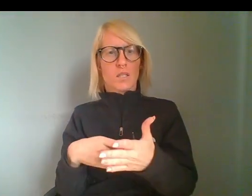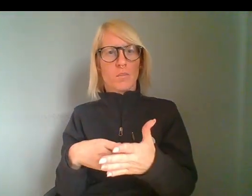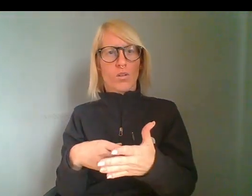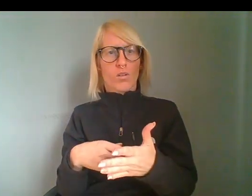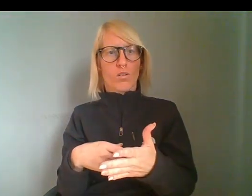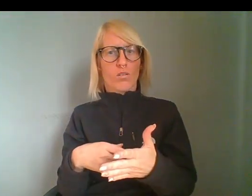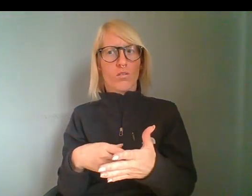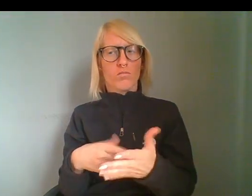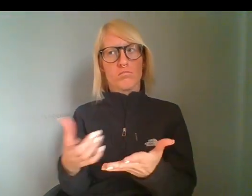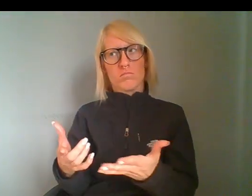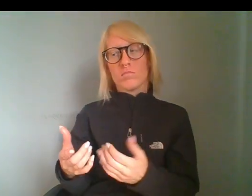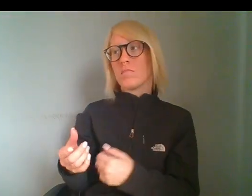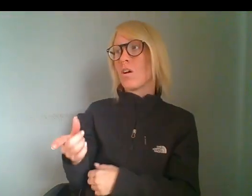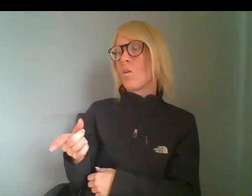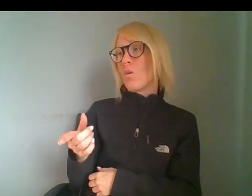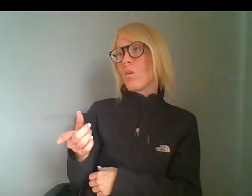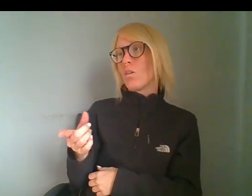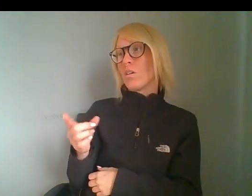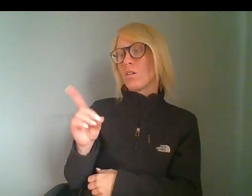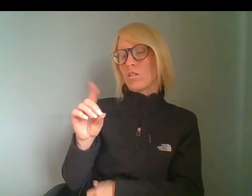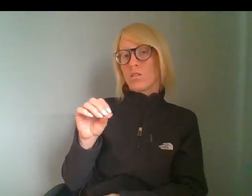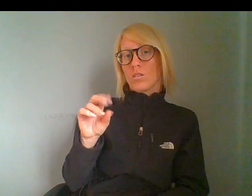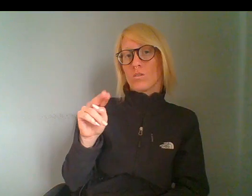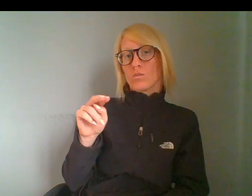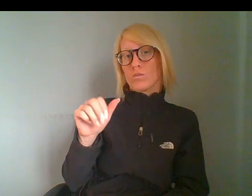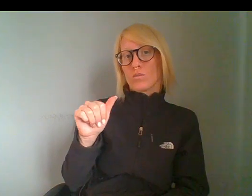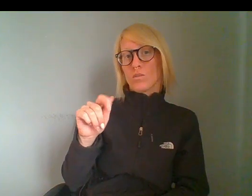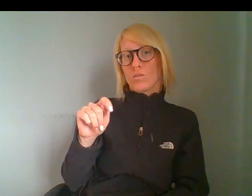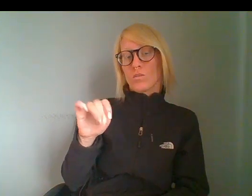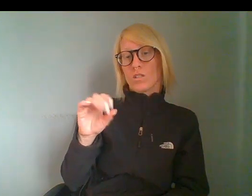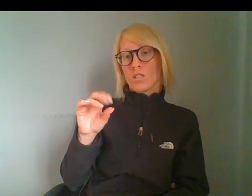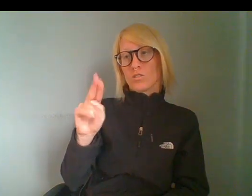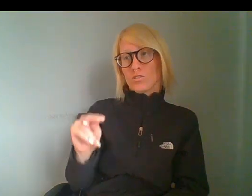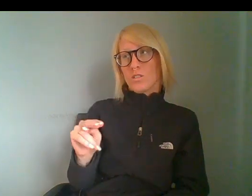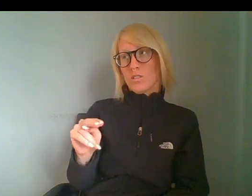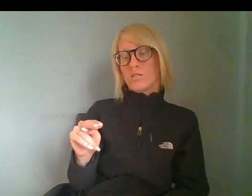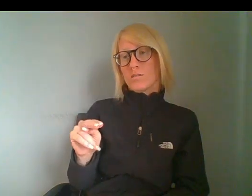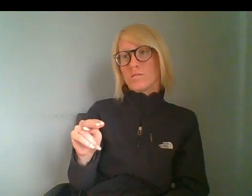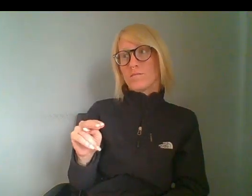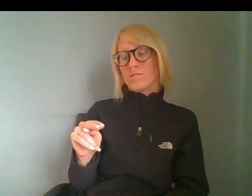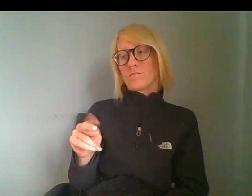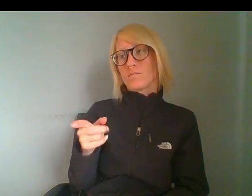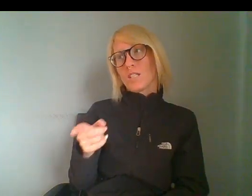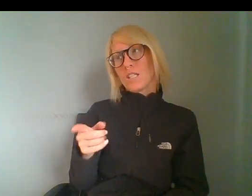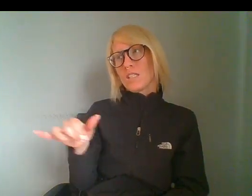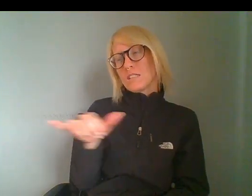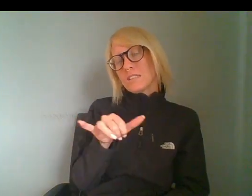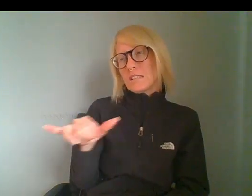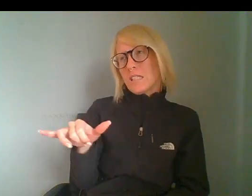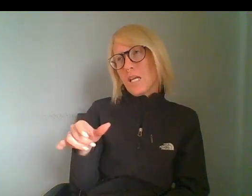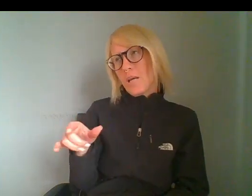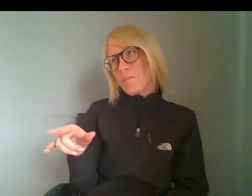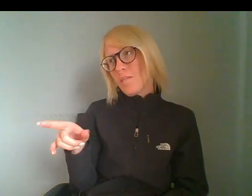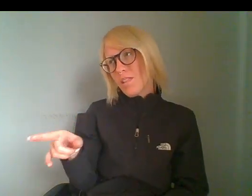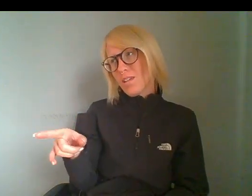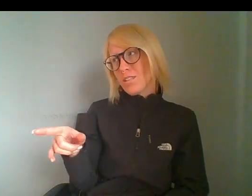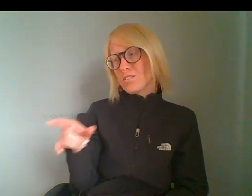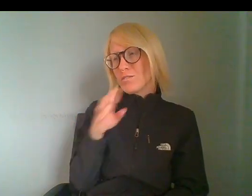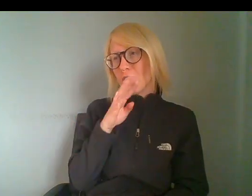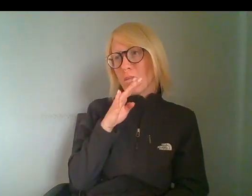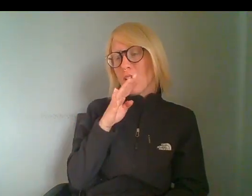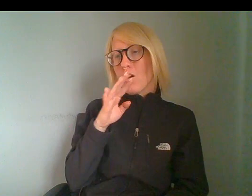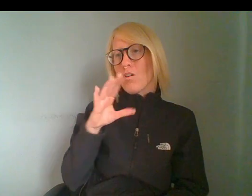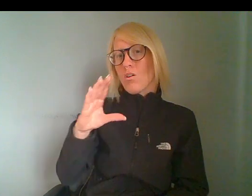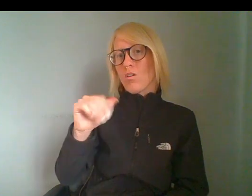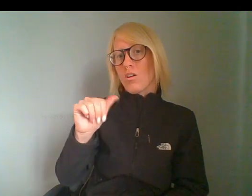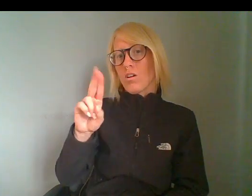Well, the donation piece might be, you might be thinking of the causes application that he had Yeah. just talked about. Is that,